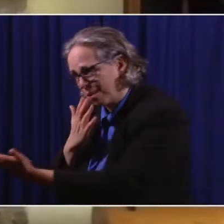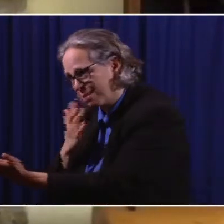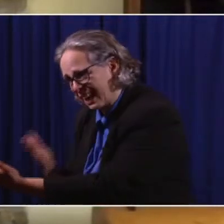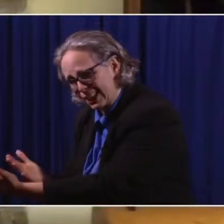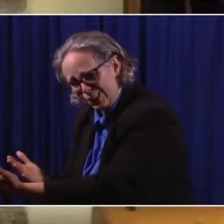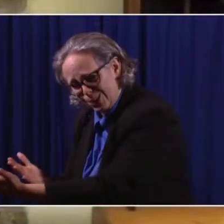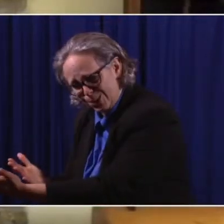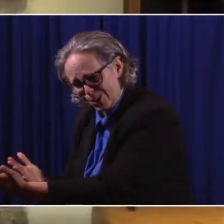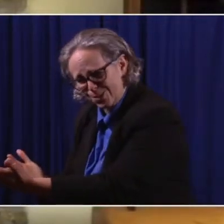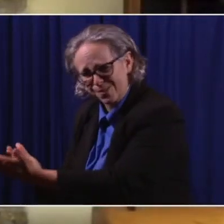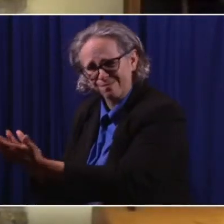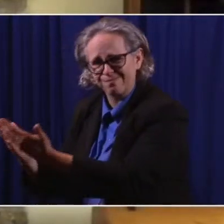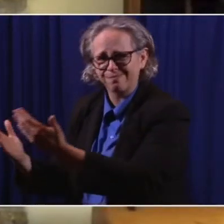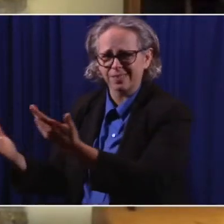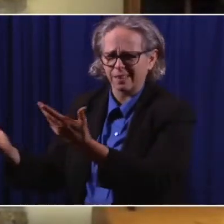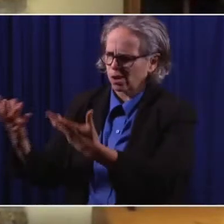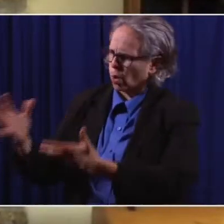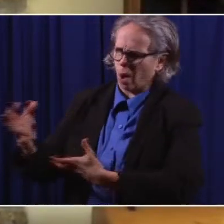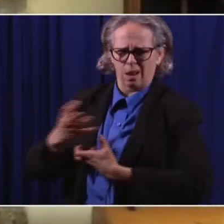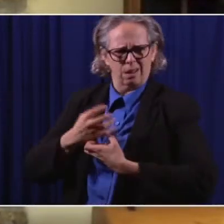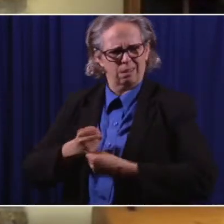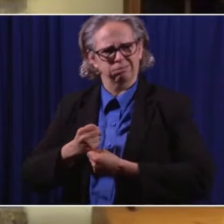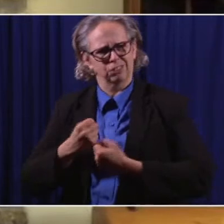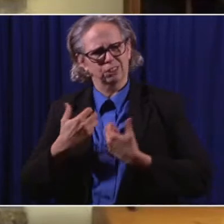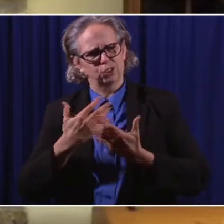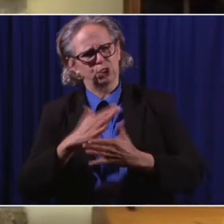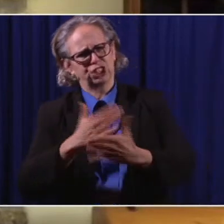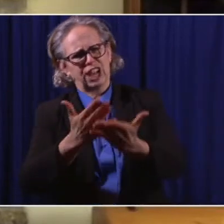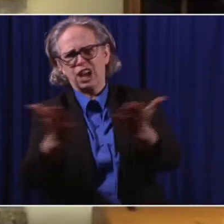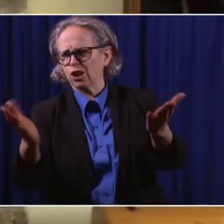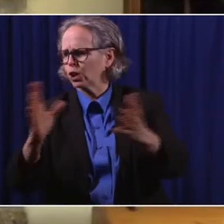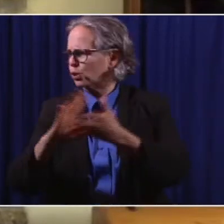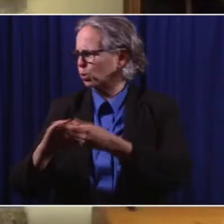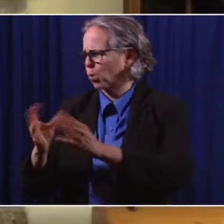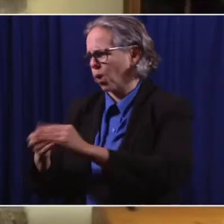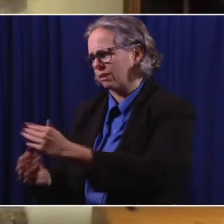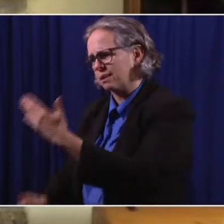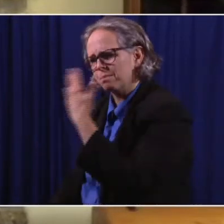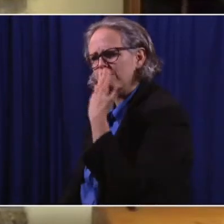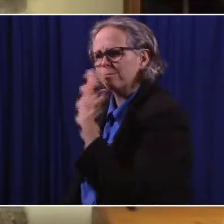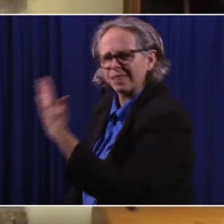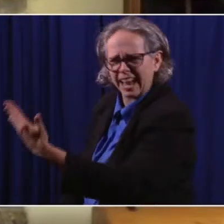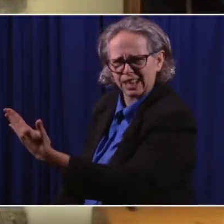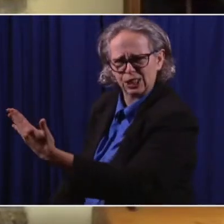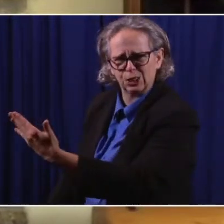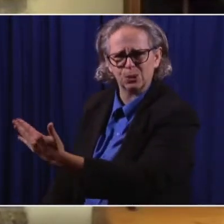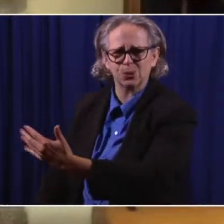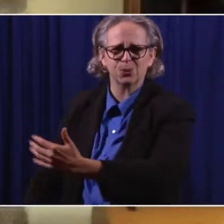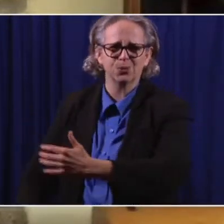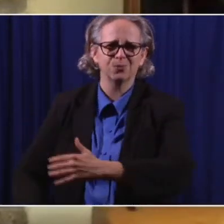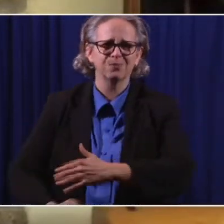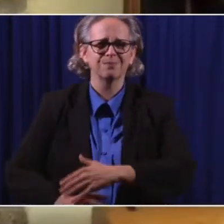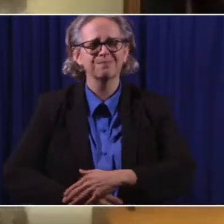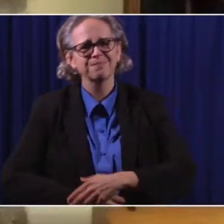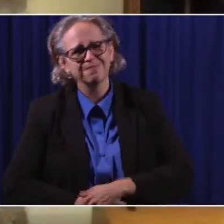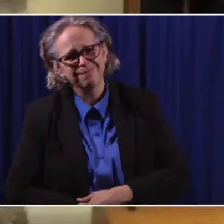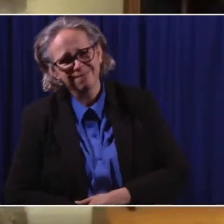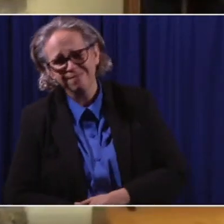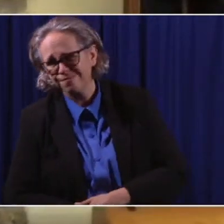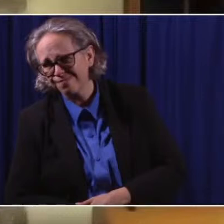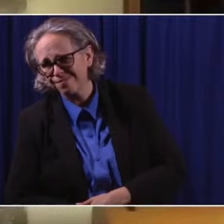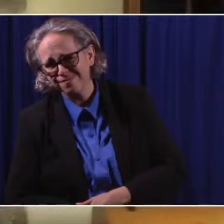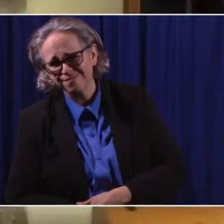the courage to describe what happened to you and your experience. And, I think